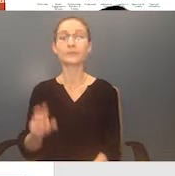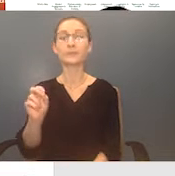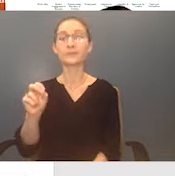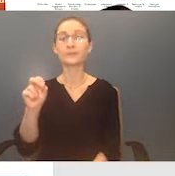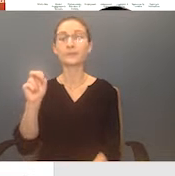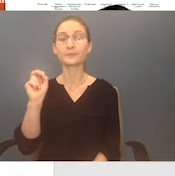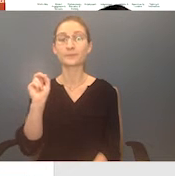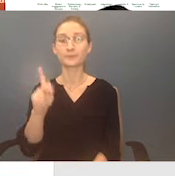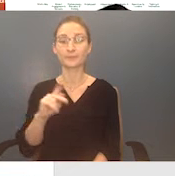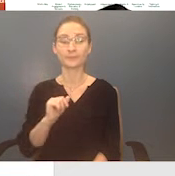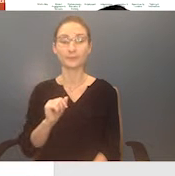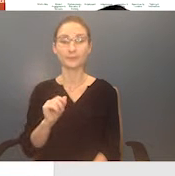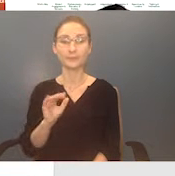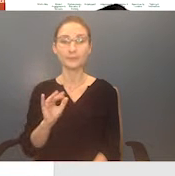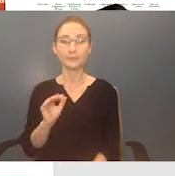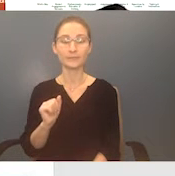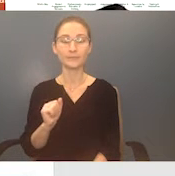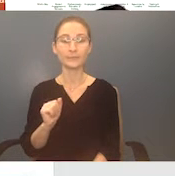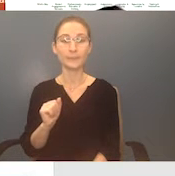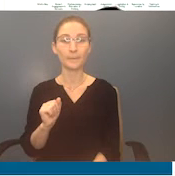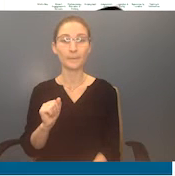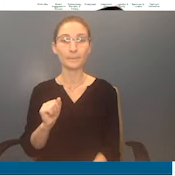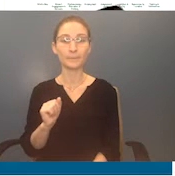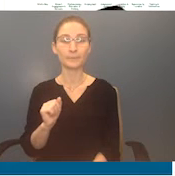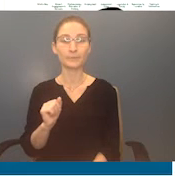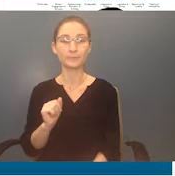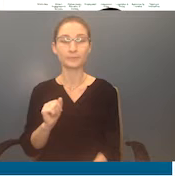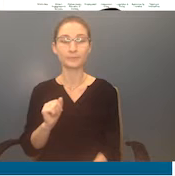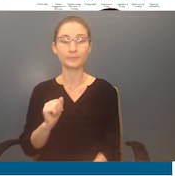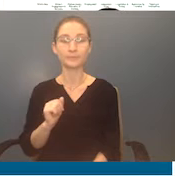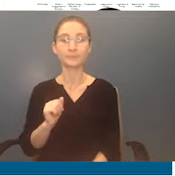All righty. Go right here.